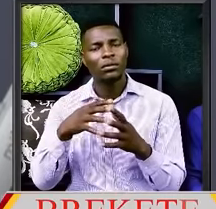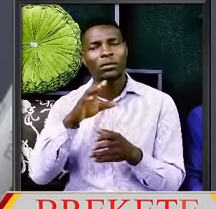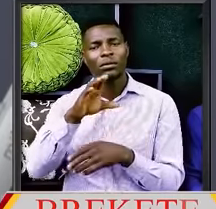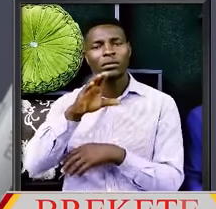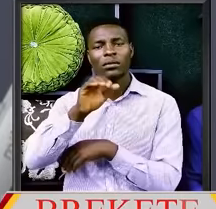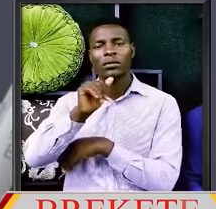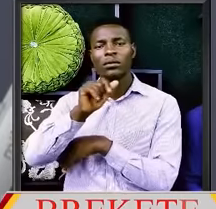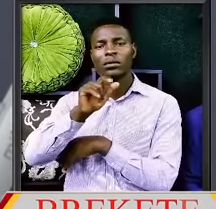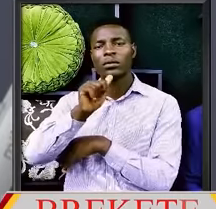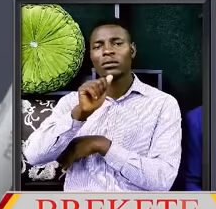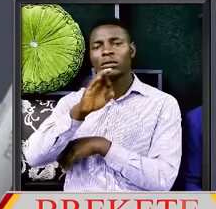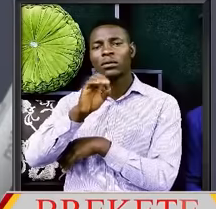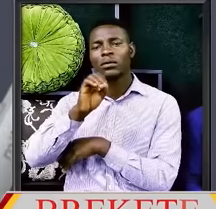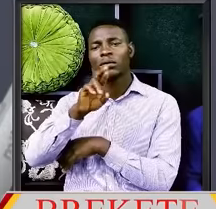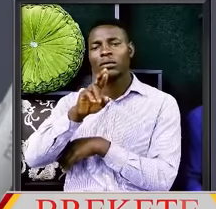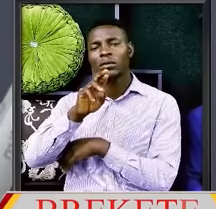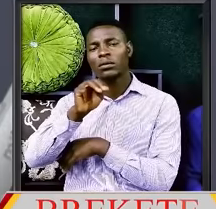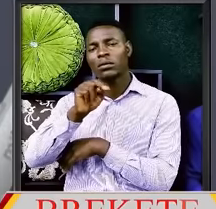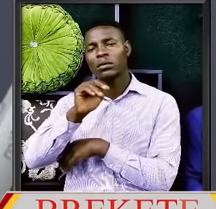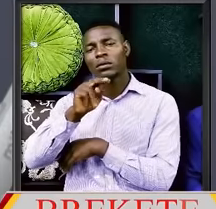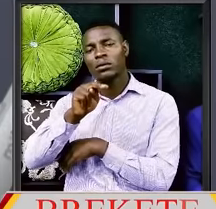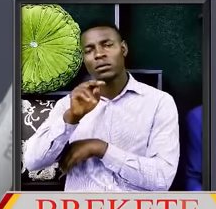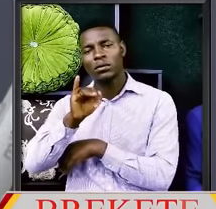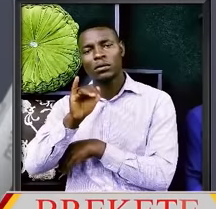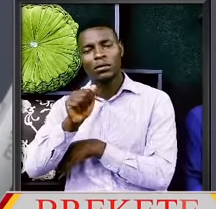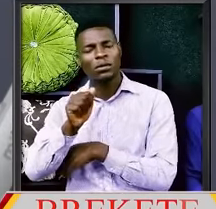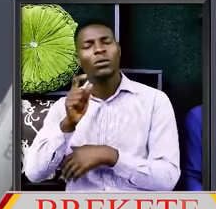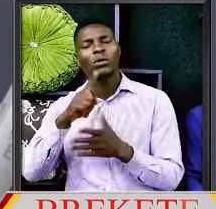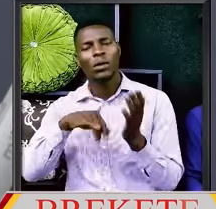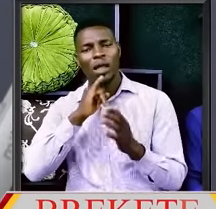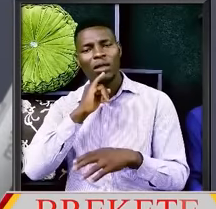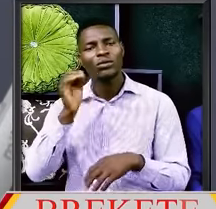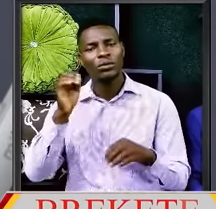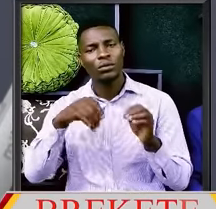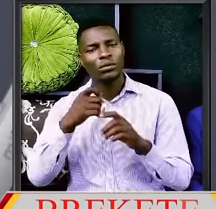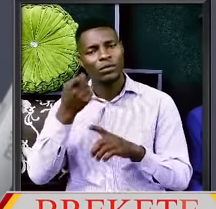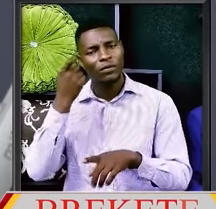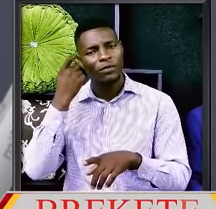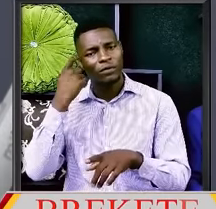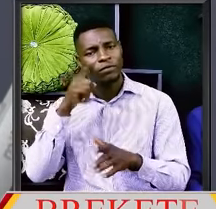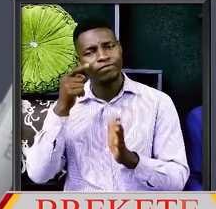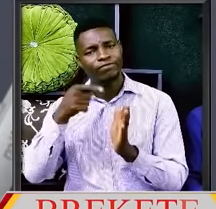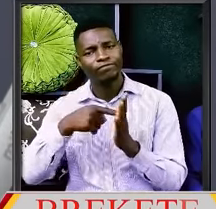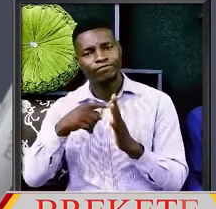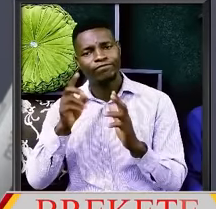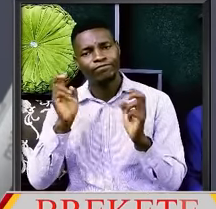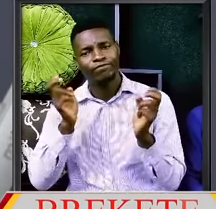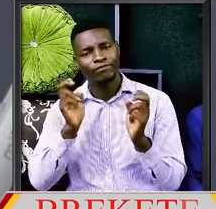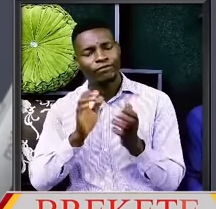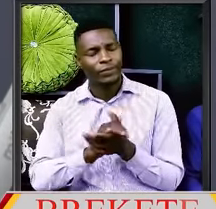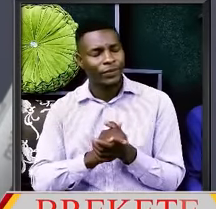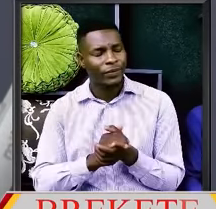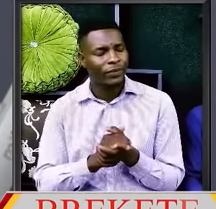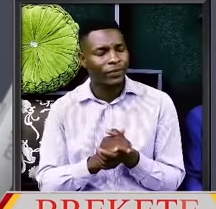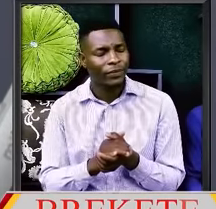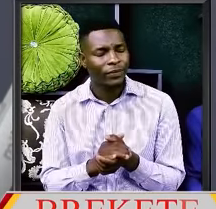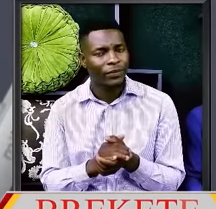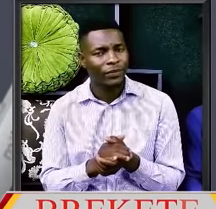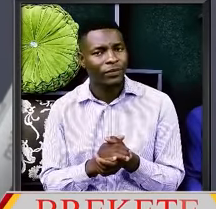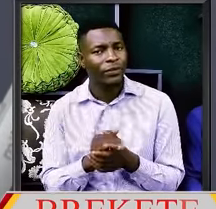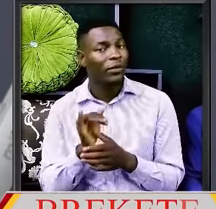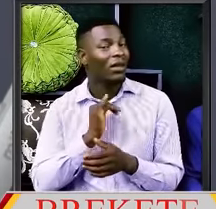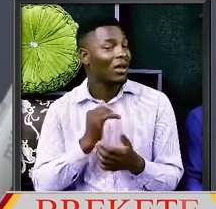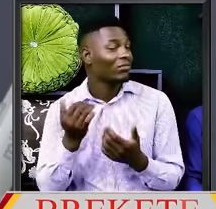California. Okay, waiting be your contributor on this matter, ma. I see. Say you done the call since. Yes, I've